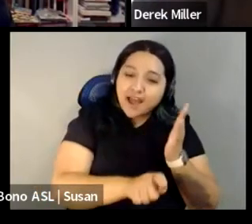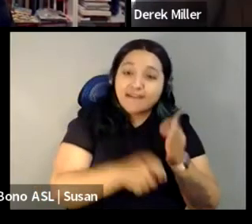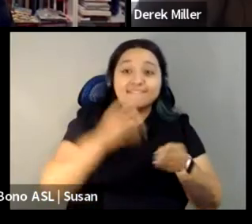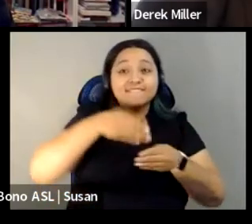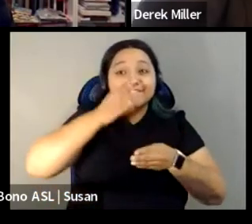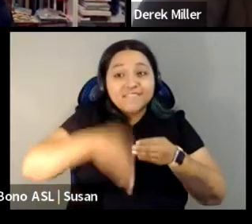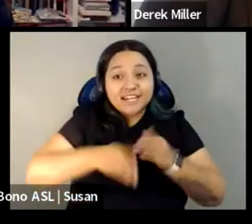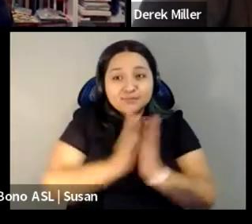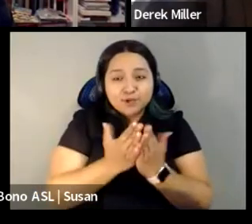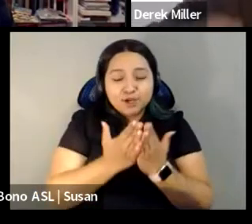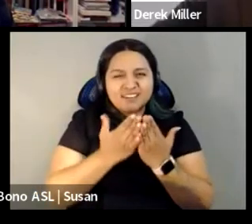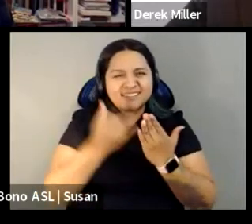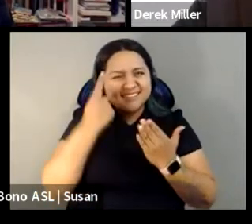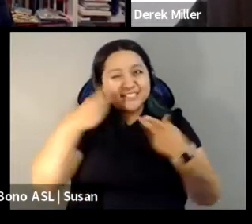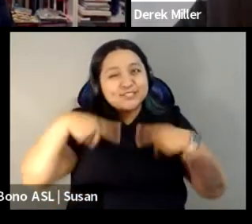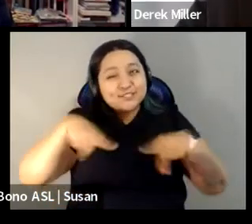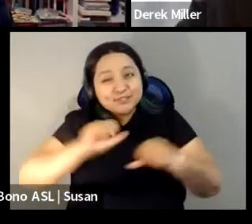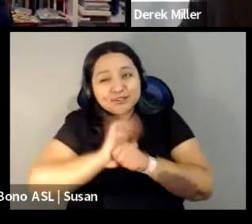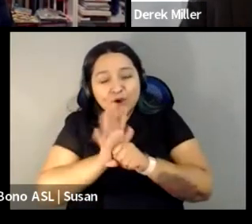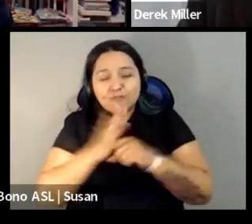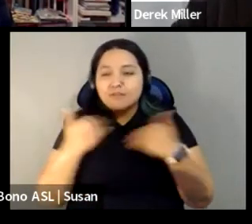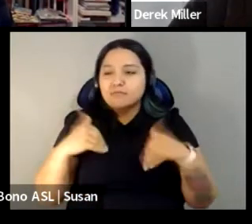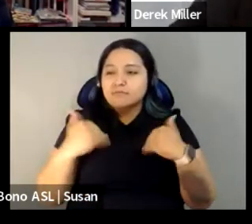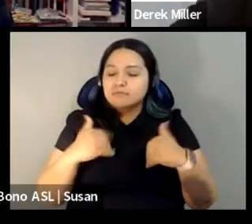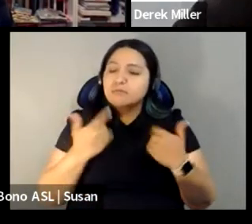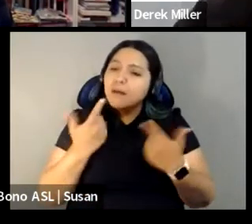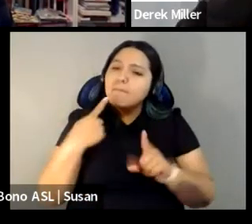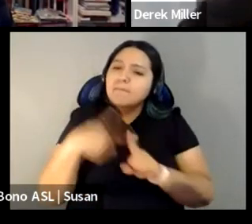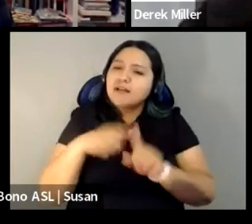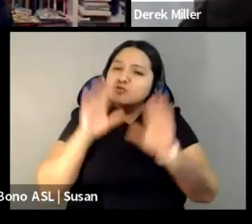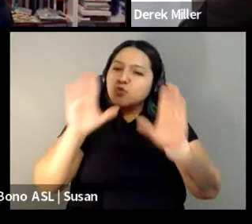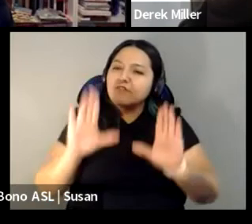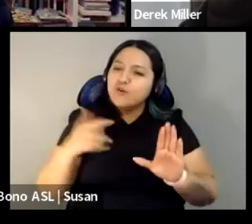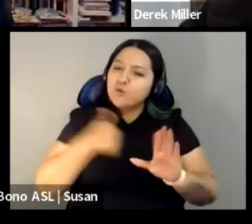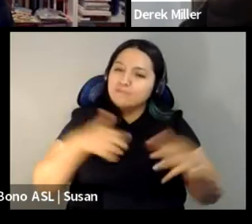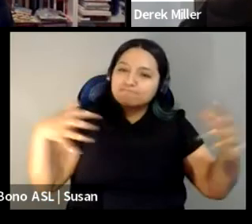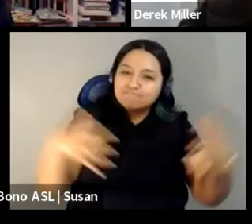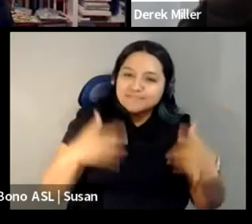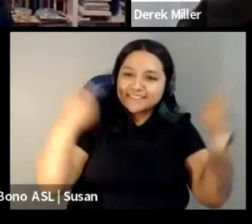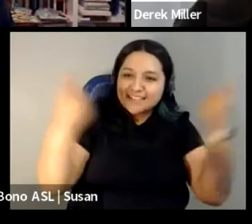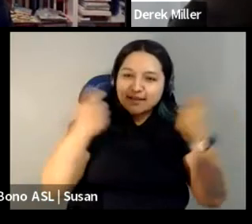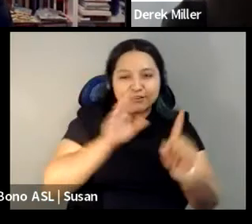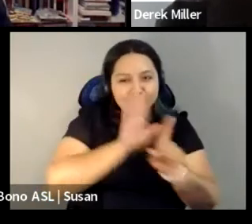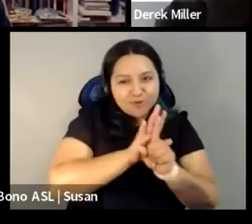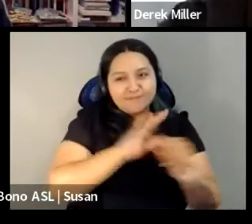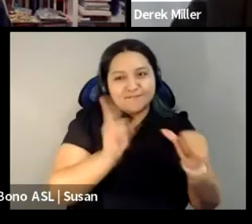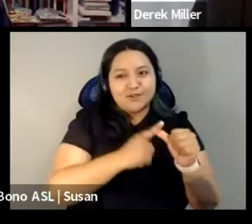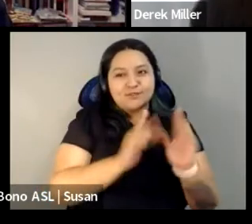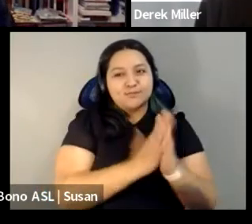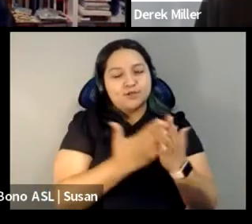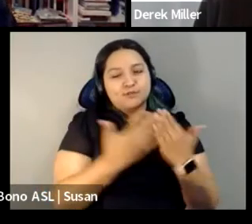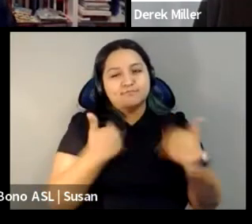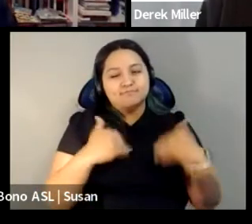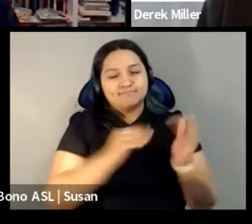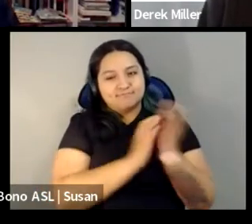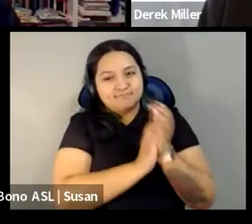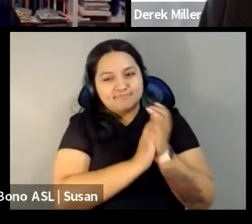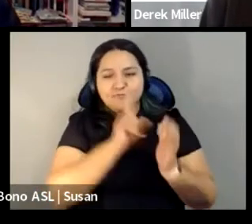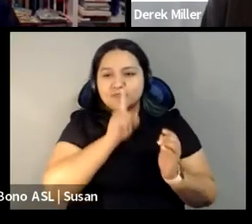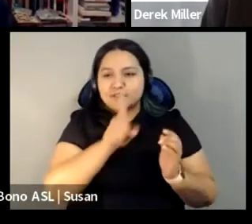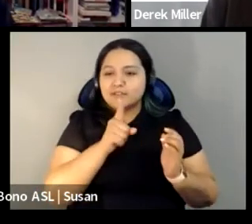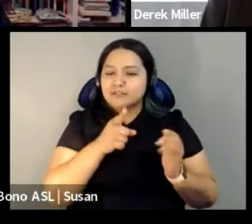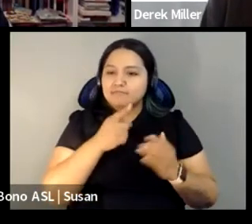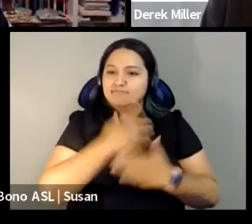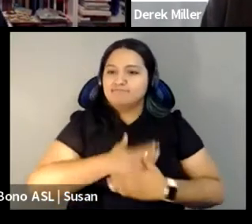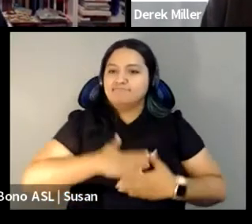is also just a wonderful thing to celebrate somebody's first book with them. So congratulations, and I'm so pleased to be a part